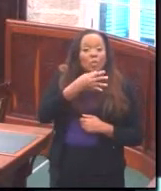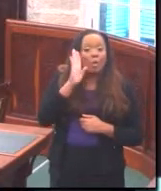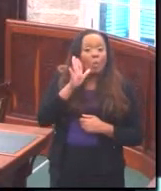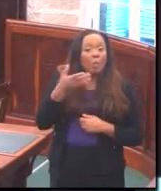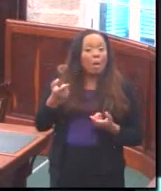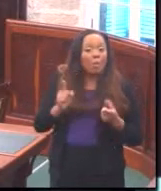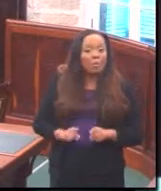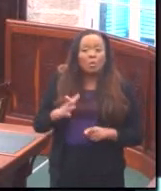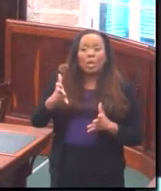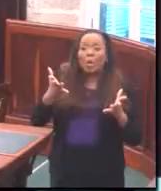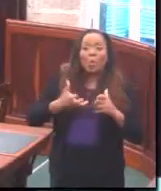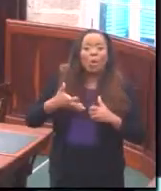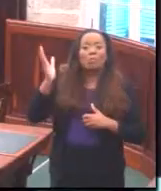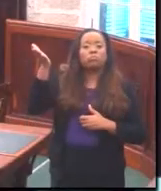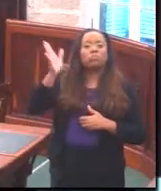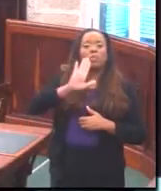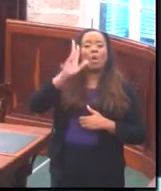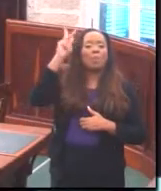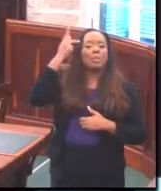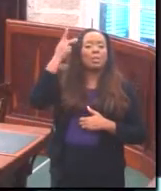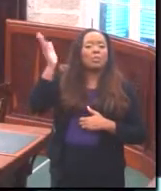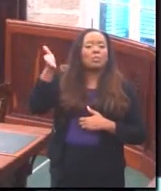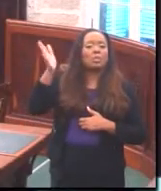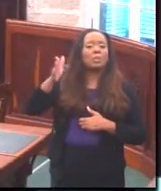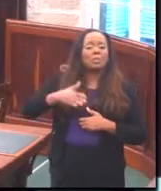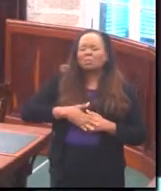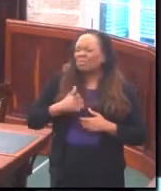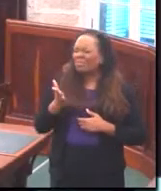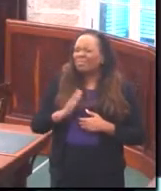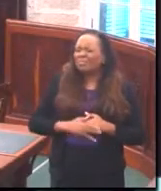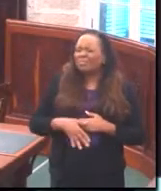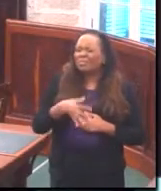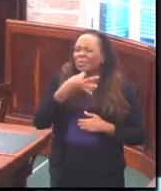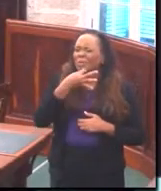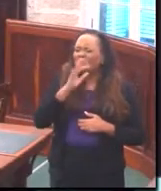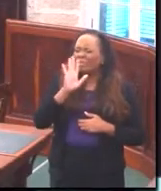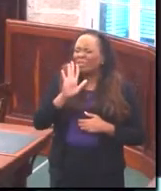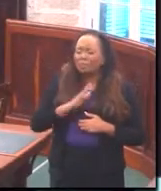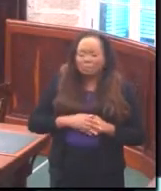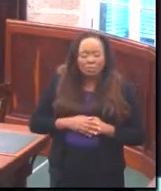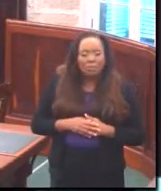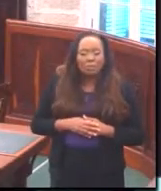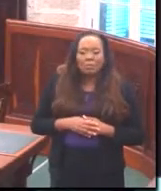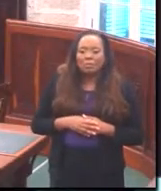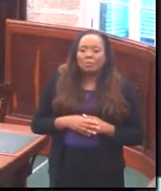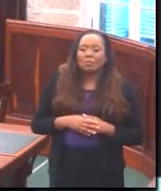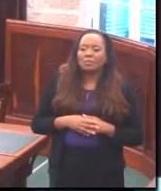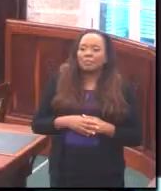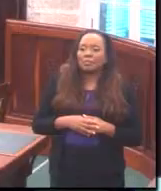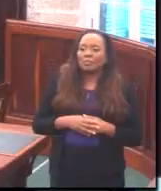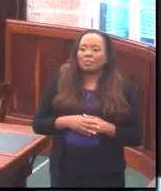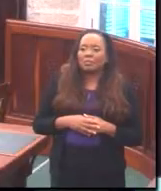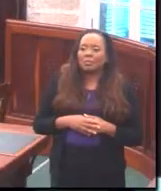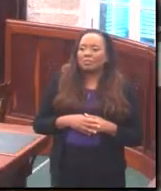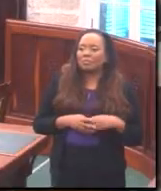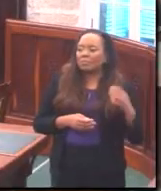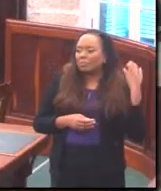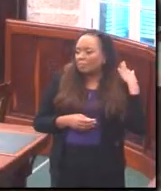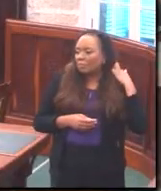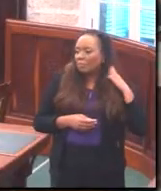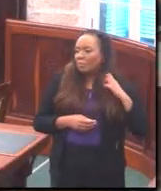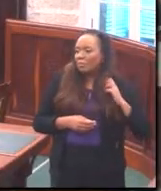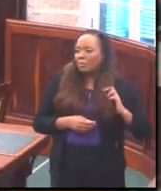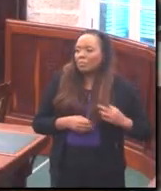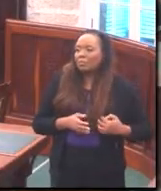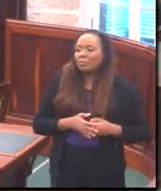Member. Please confine it to what is in this house that came from the Senate. With ruin upon ruin, route on route, confusion